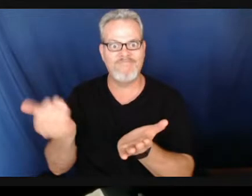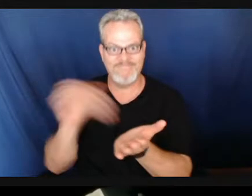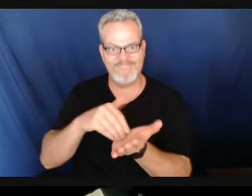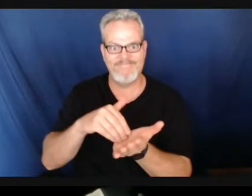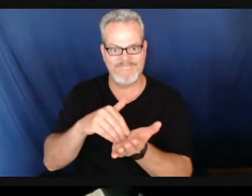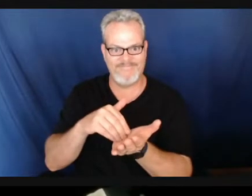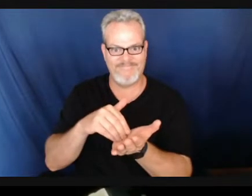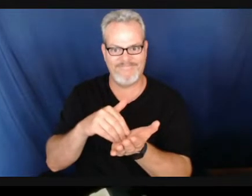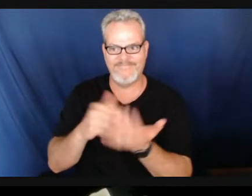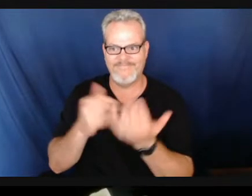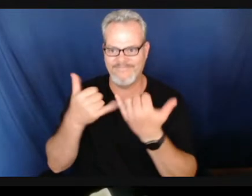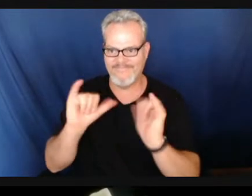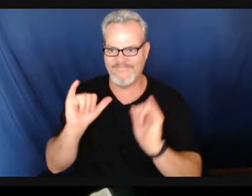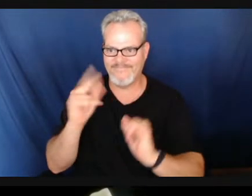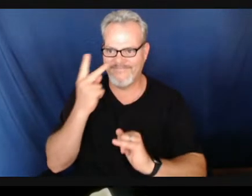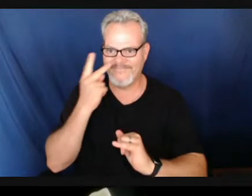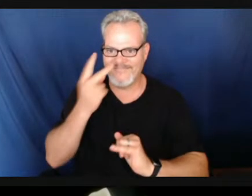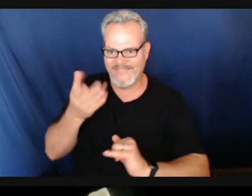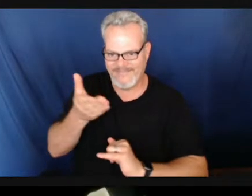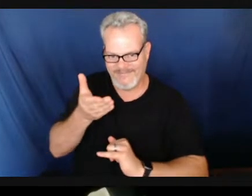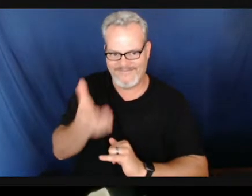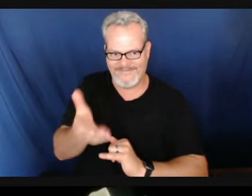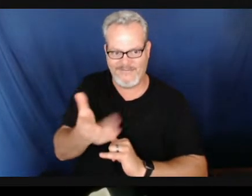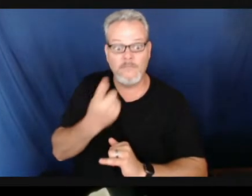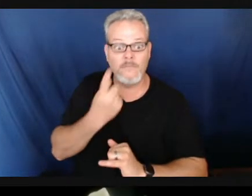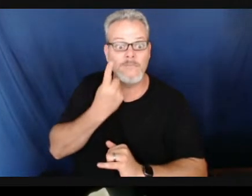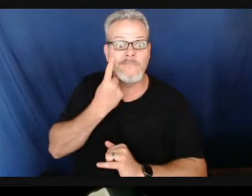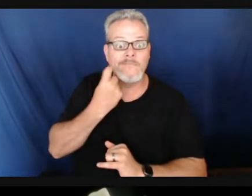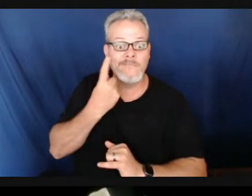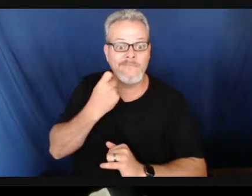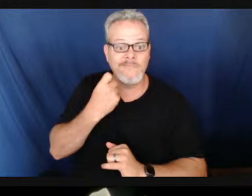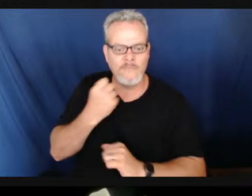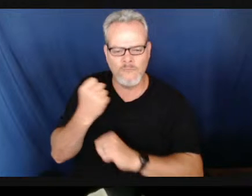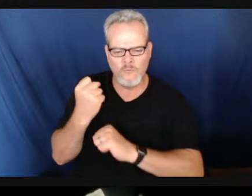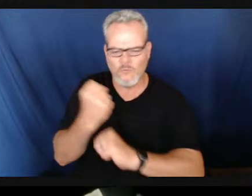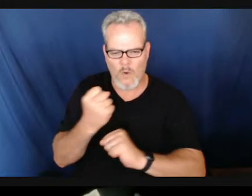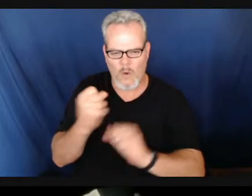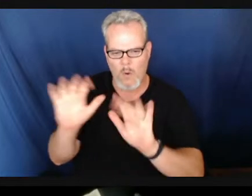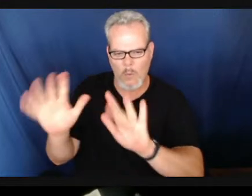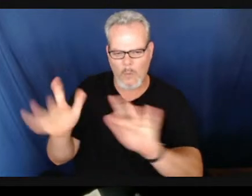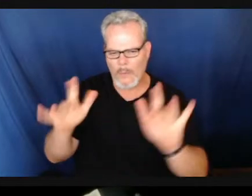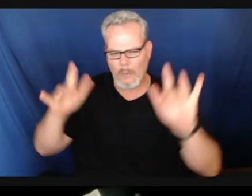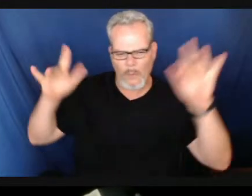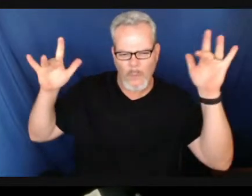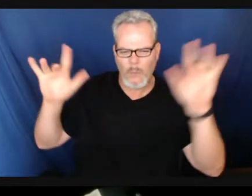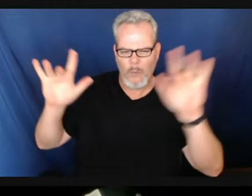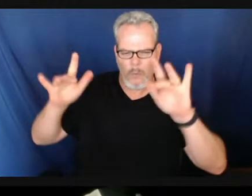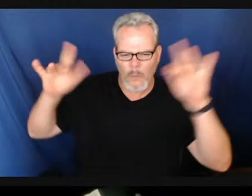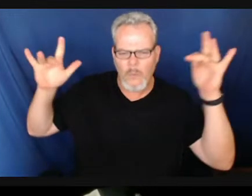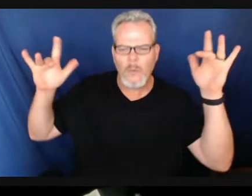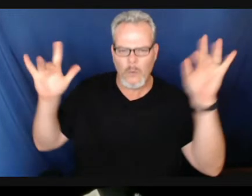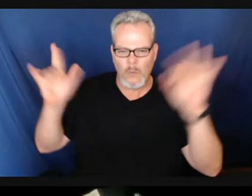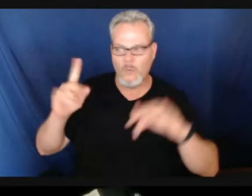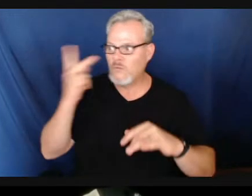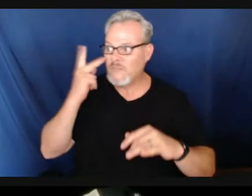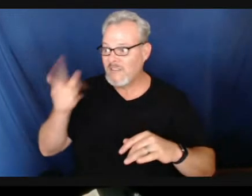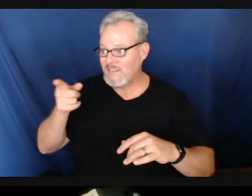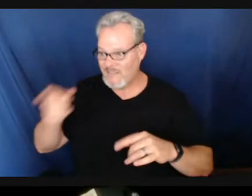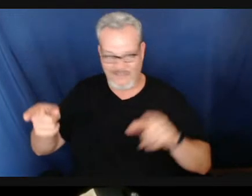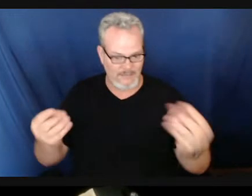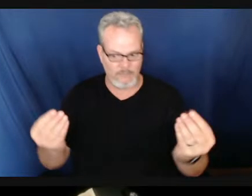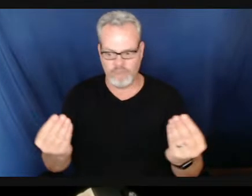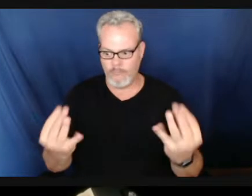that. So most recently, strong glow visible last night from both vents, along with spattering